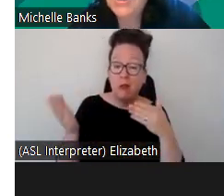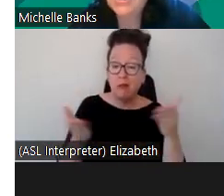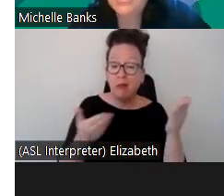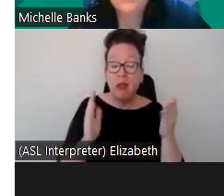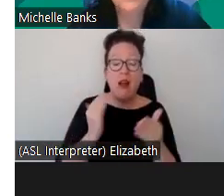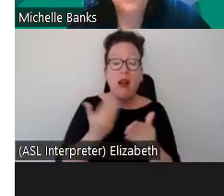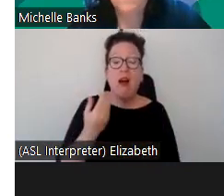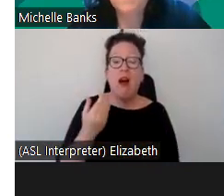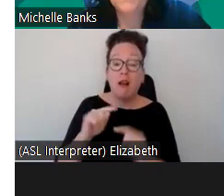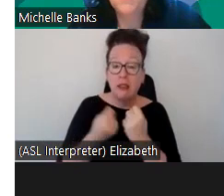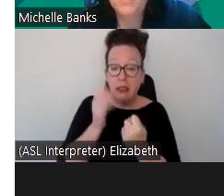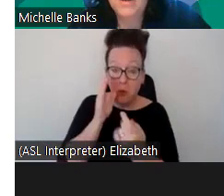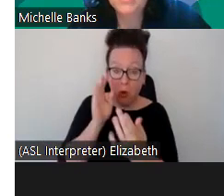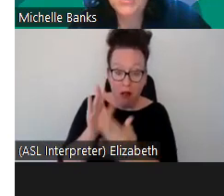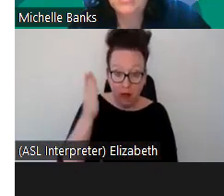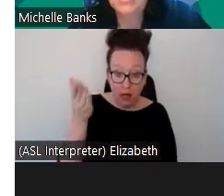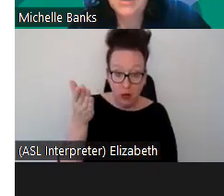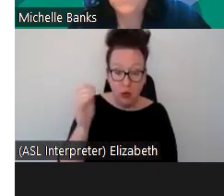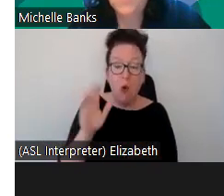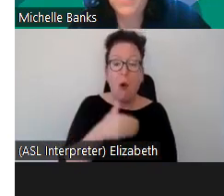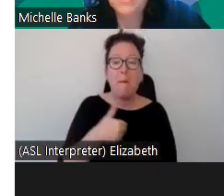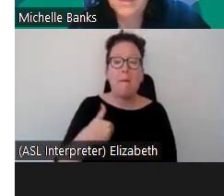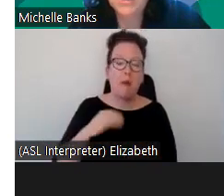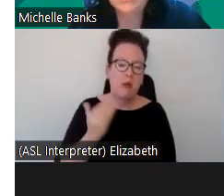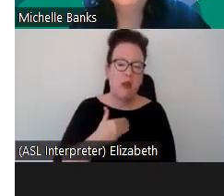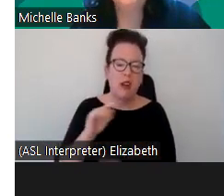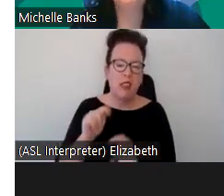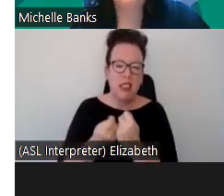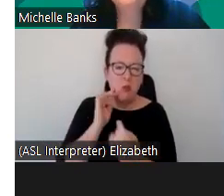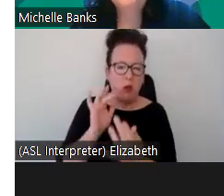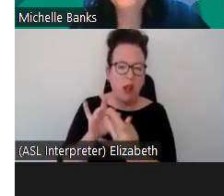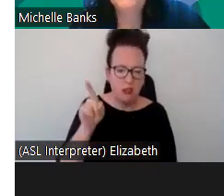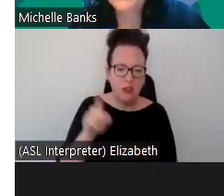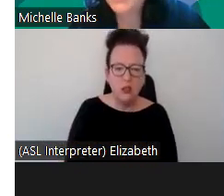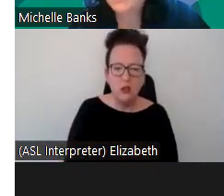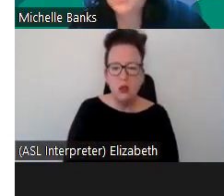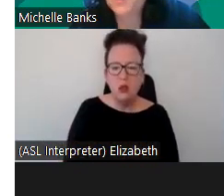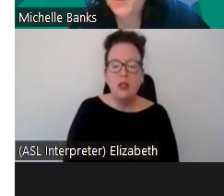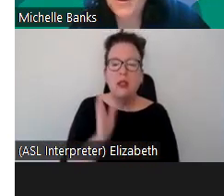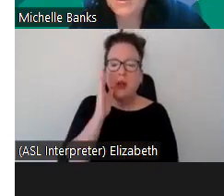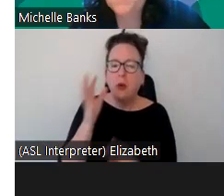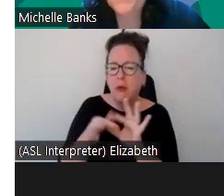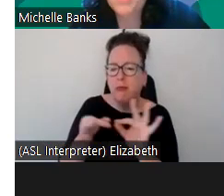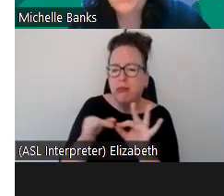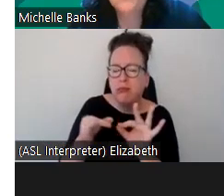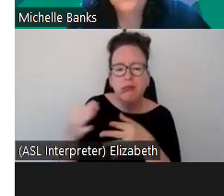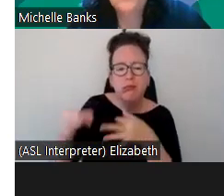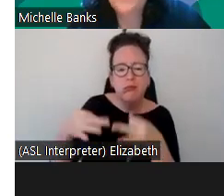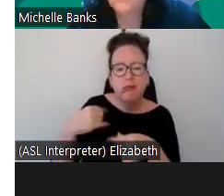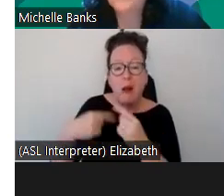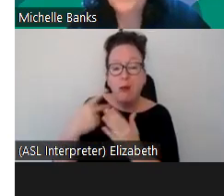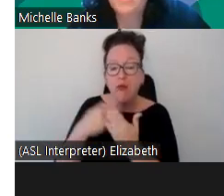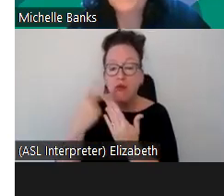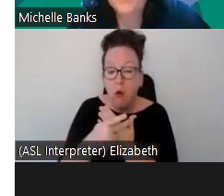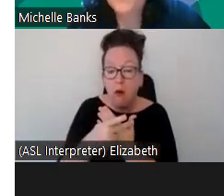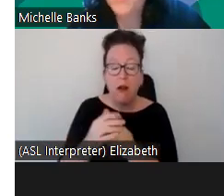touch, or a member of our NextGen team will be in touch. We'll talk to you about the program. We'll